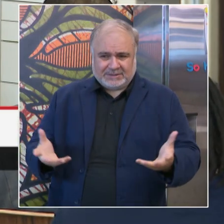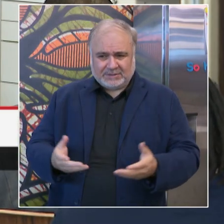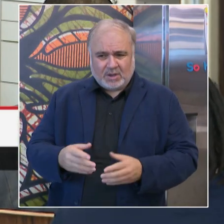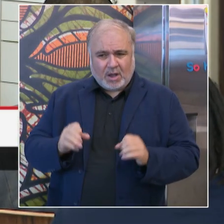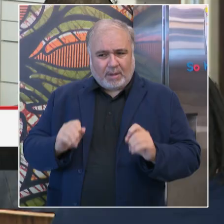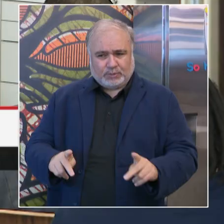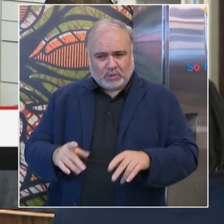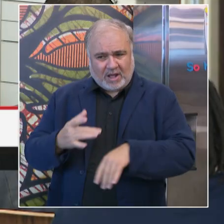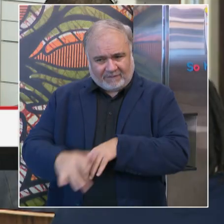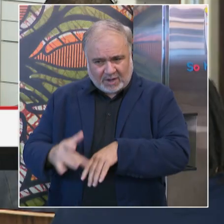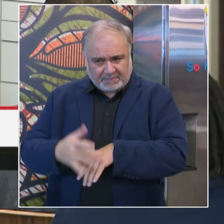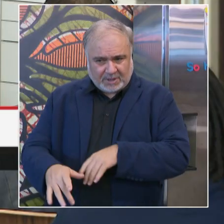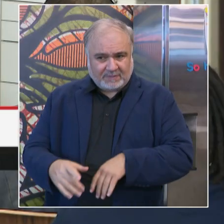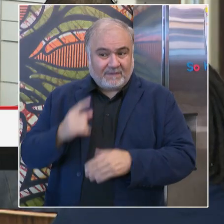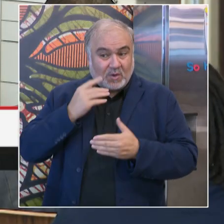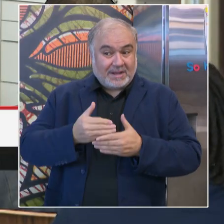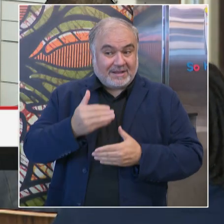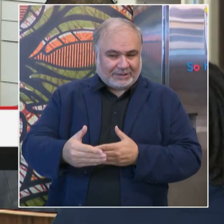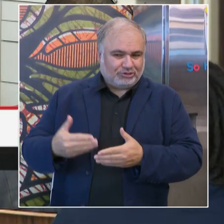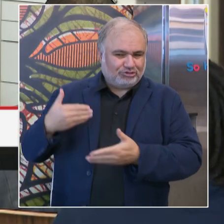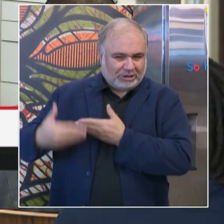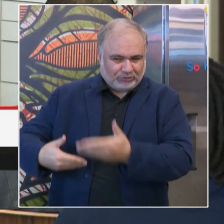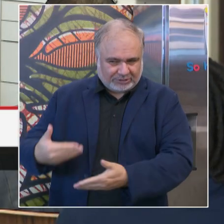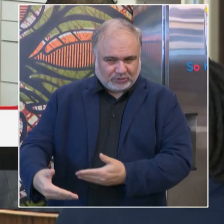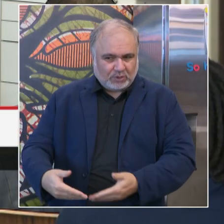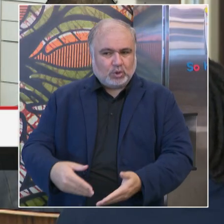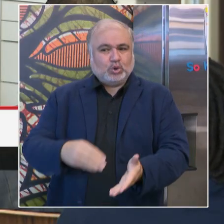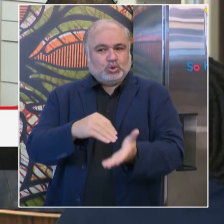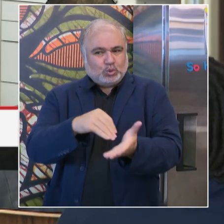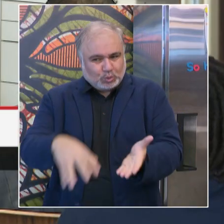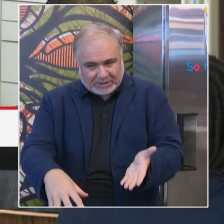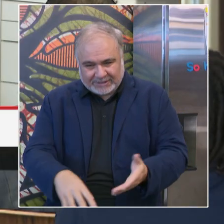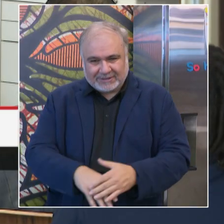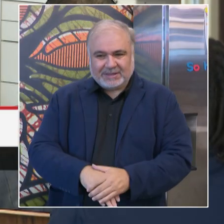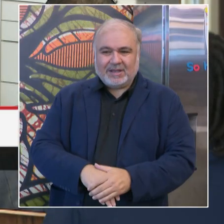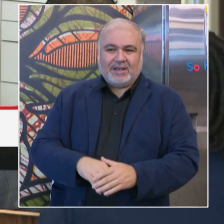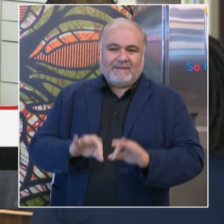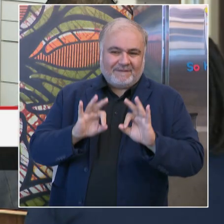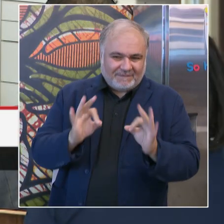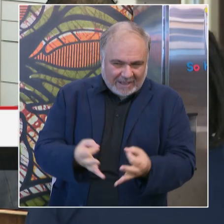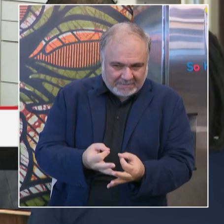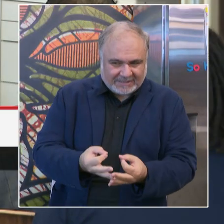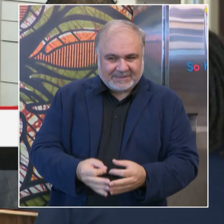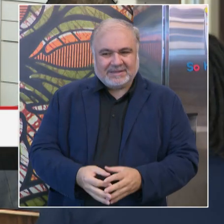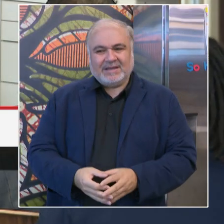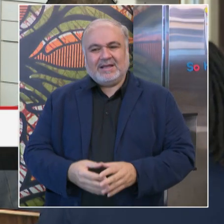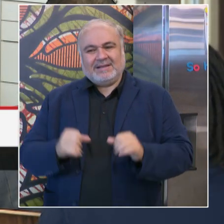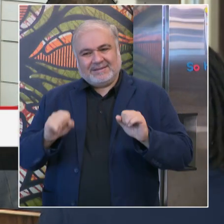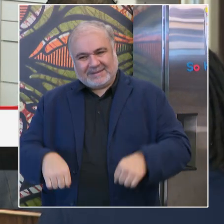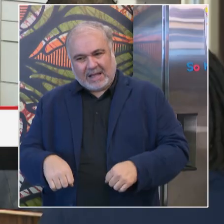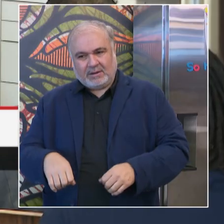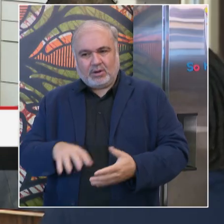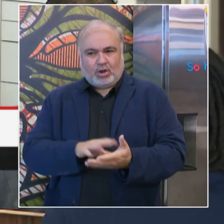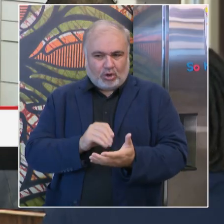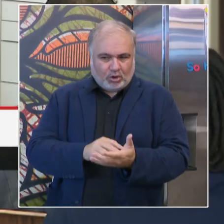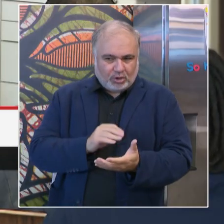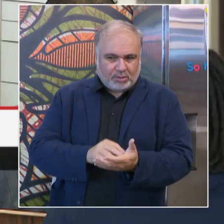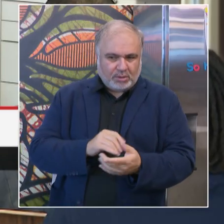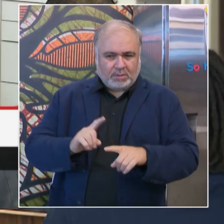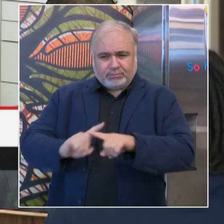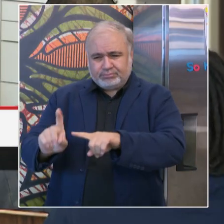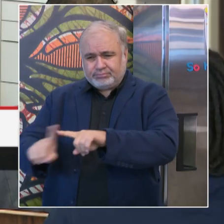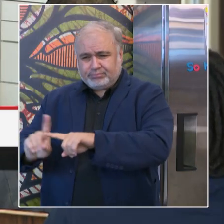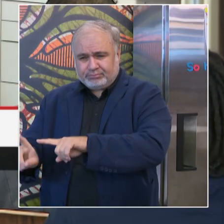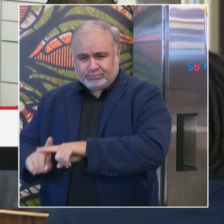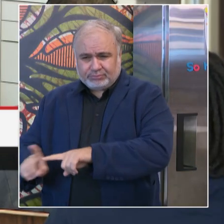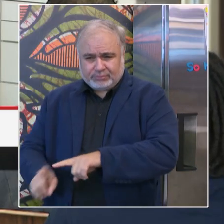avail our students, our families, and others that opportunity to learn how many vast opportunities that exist in that